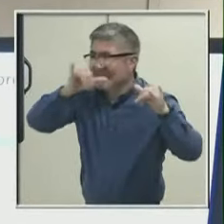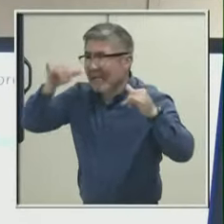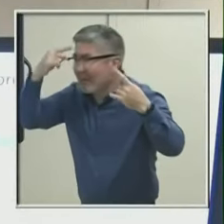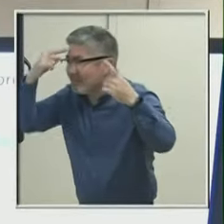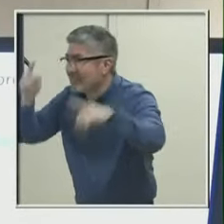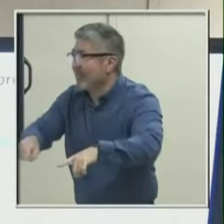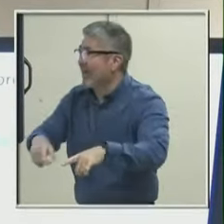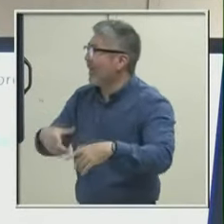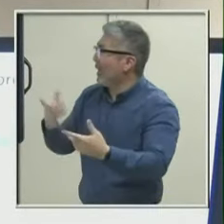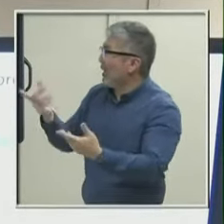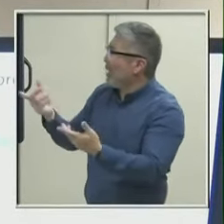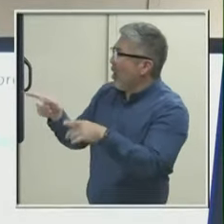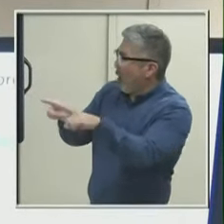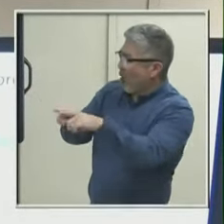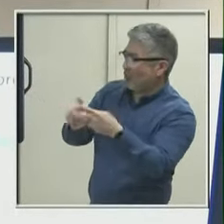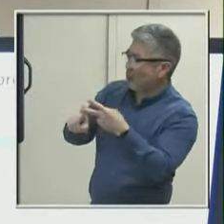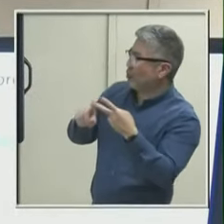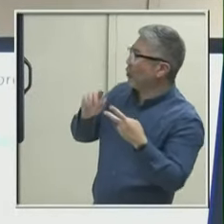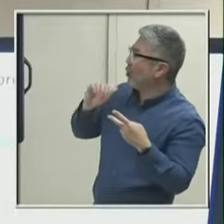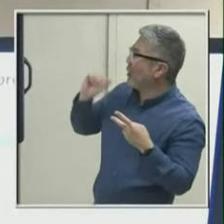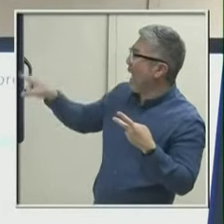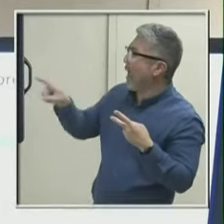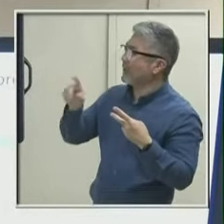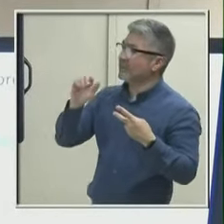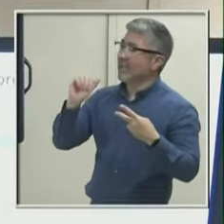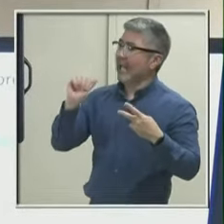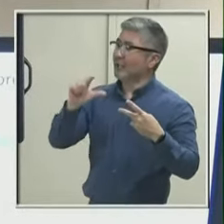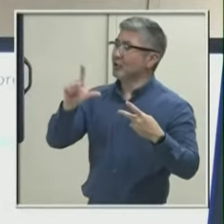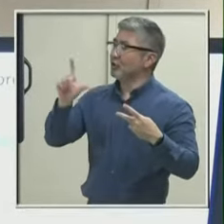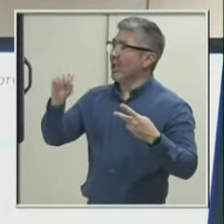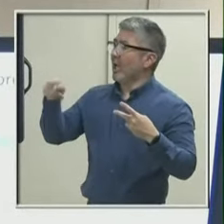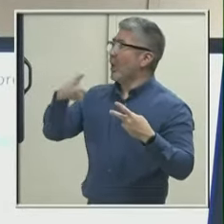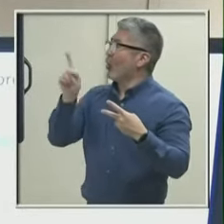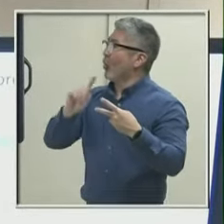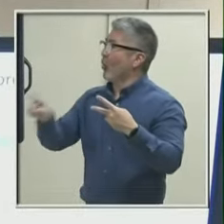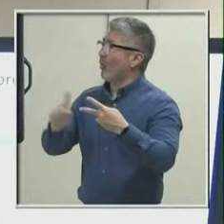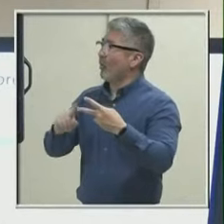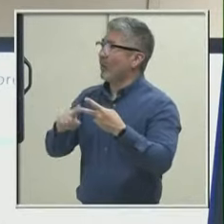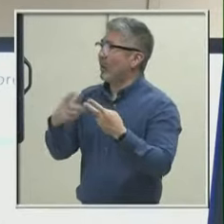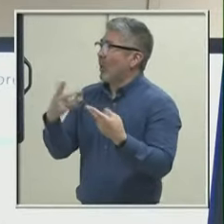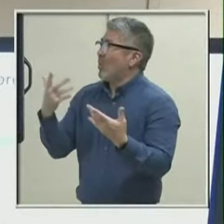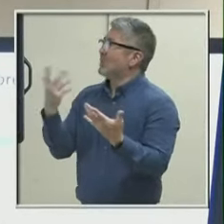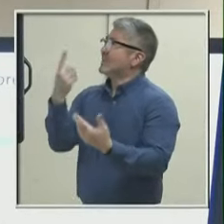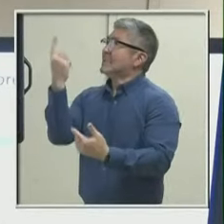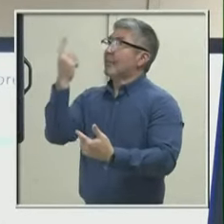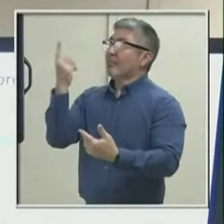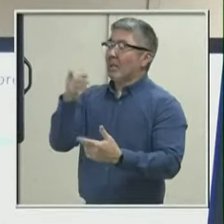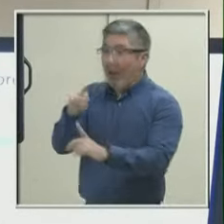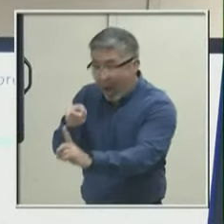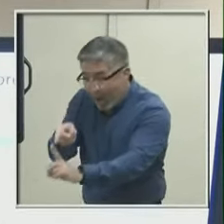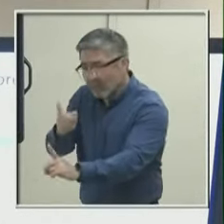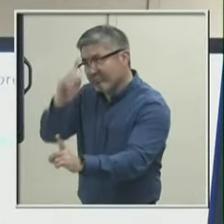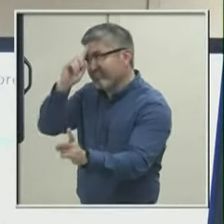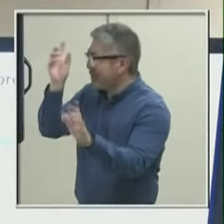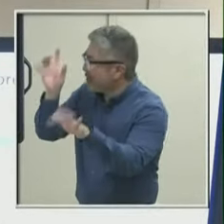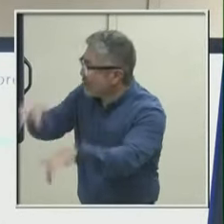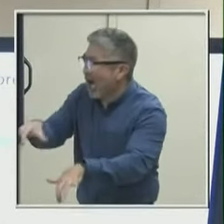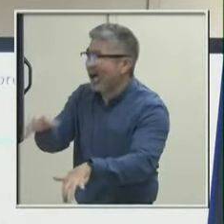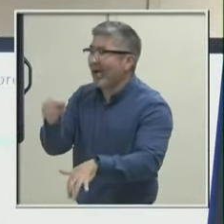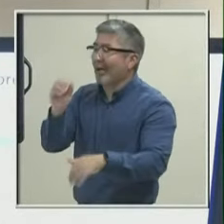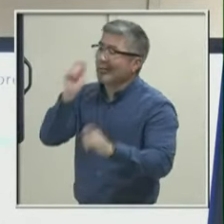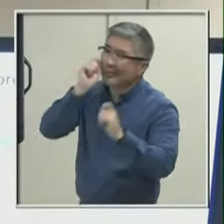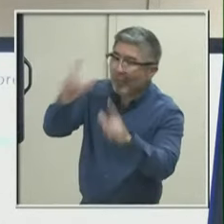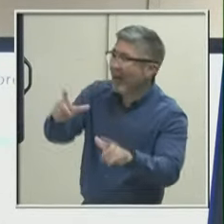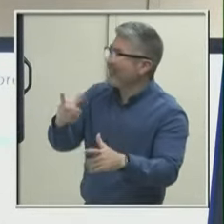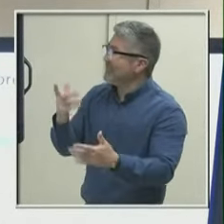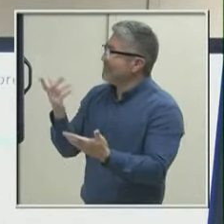General Lopez, what stood out to you the most? What was particularly shocking or surprising? And if you could provide an